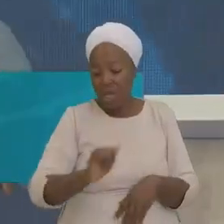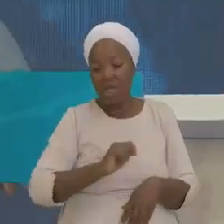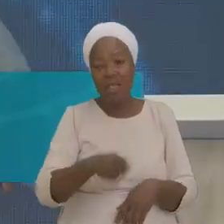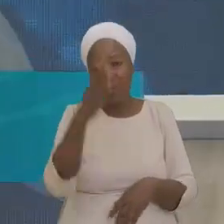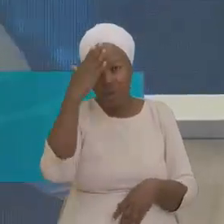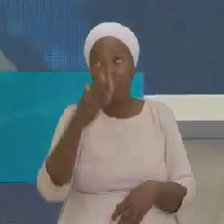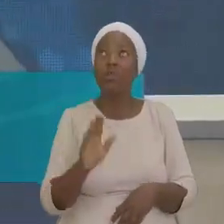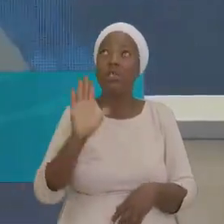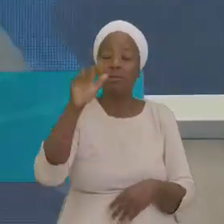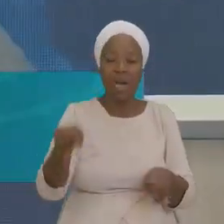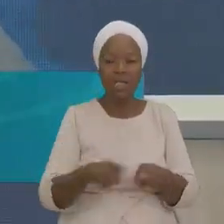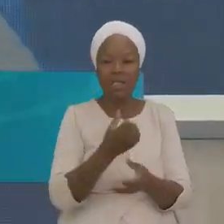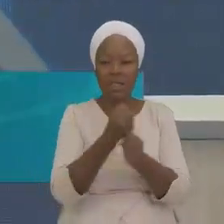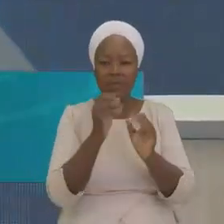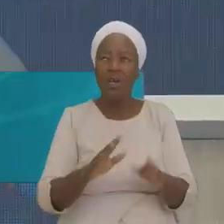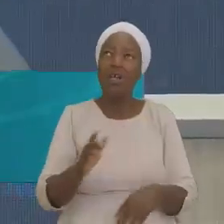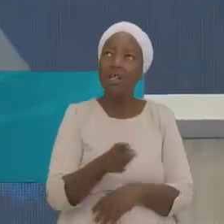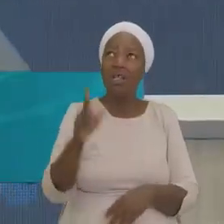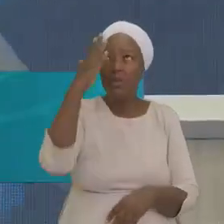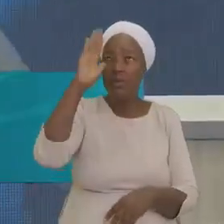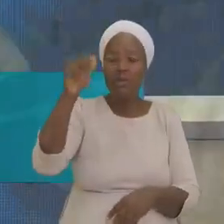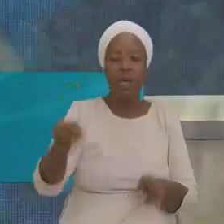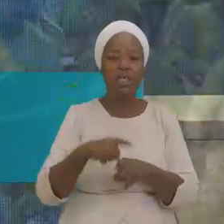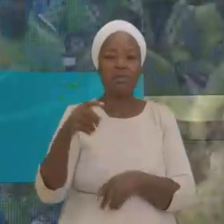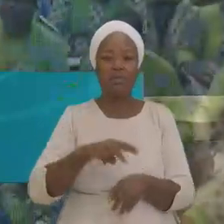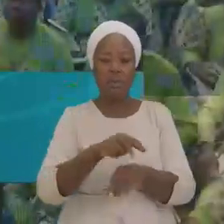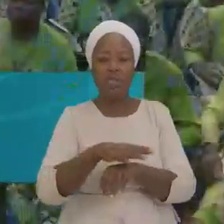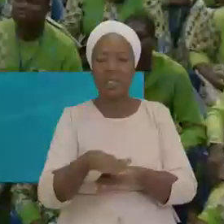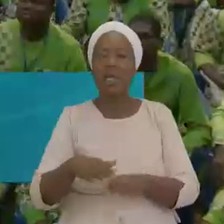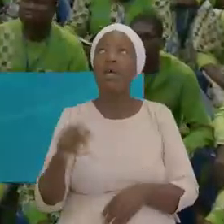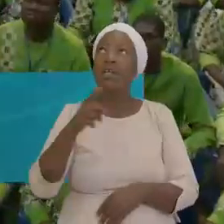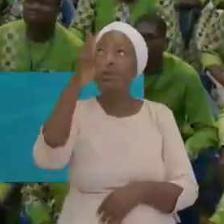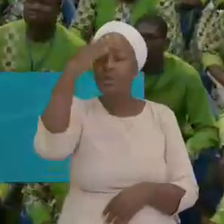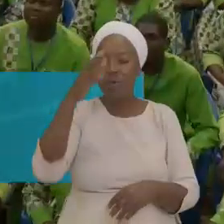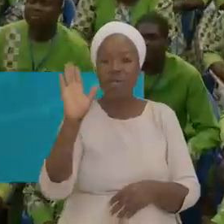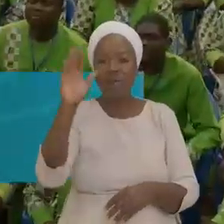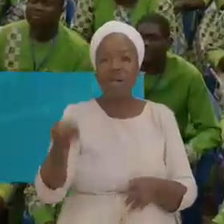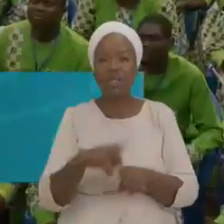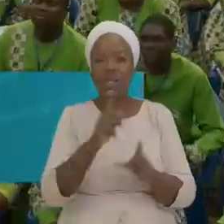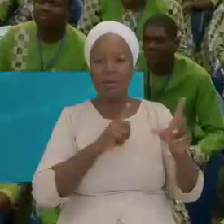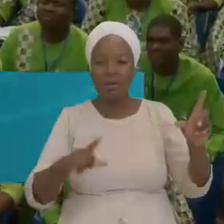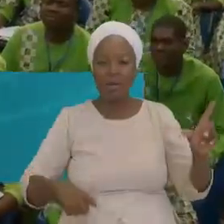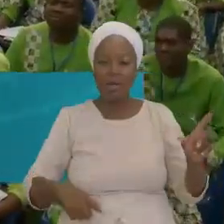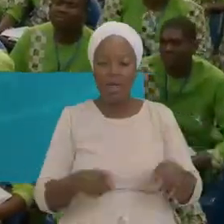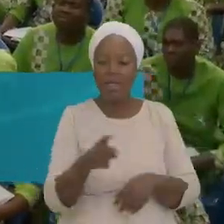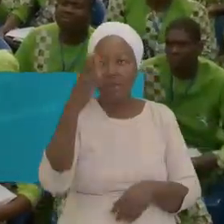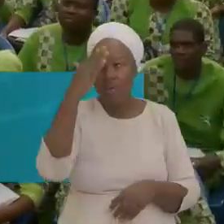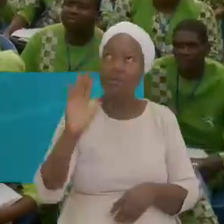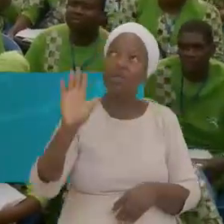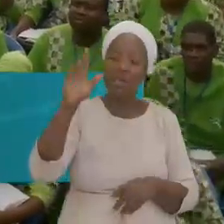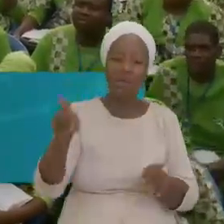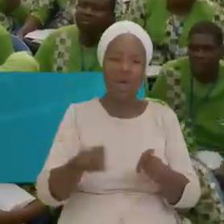Savior, they knew him as Master, they knew him as the Lord, they knew him as